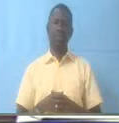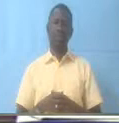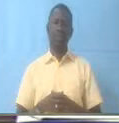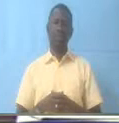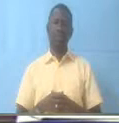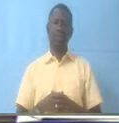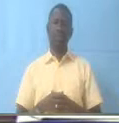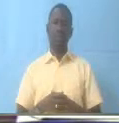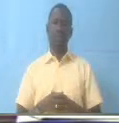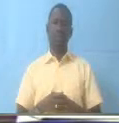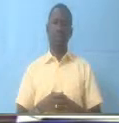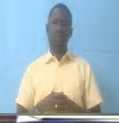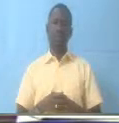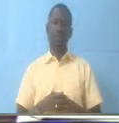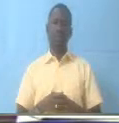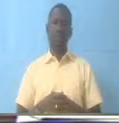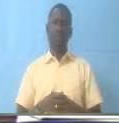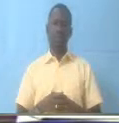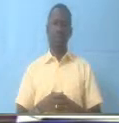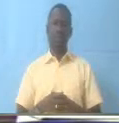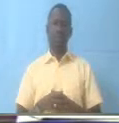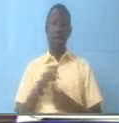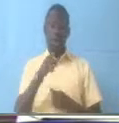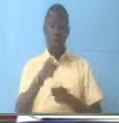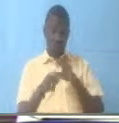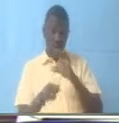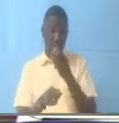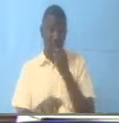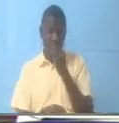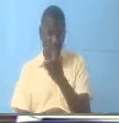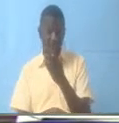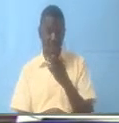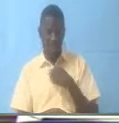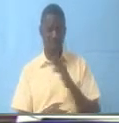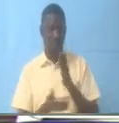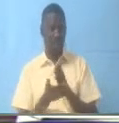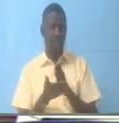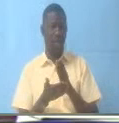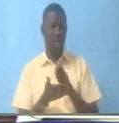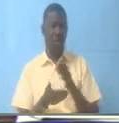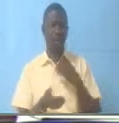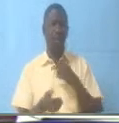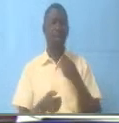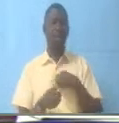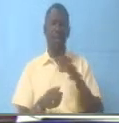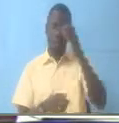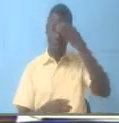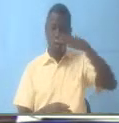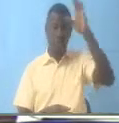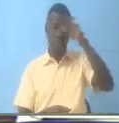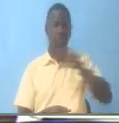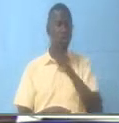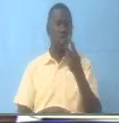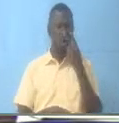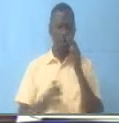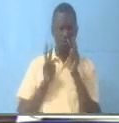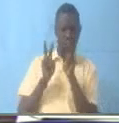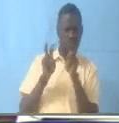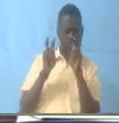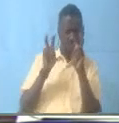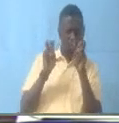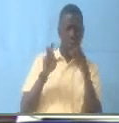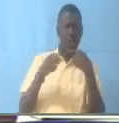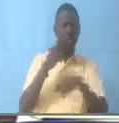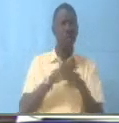say that was the case, even given the fact that the commission did not actually look into the powers that actually gave the orders